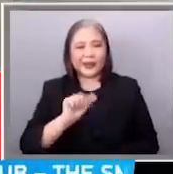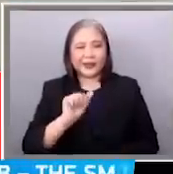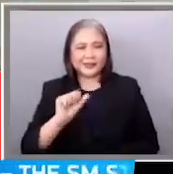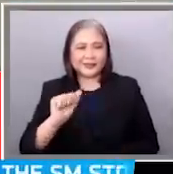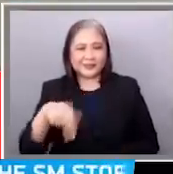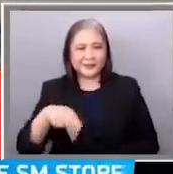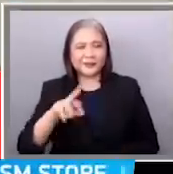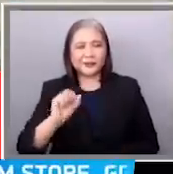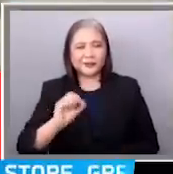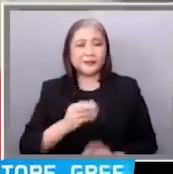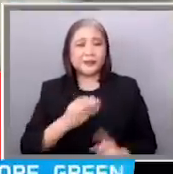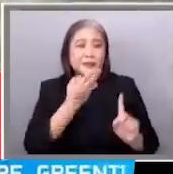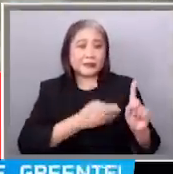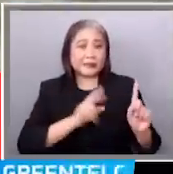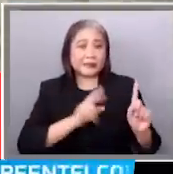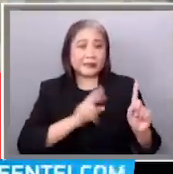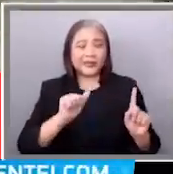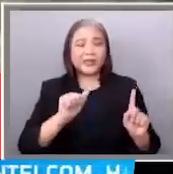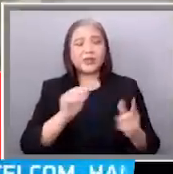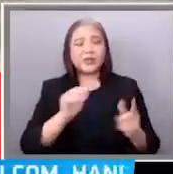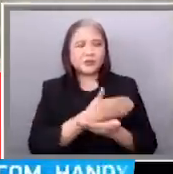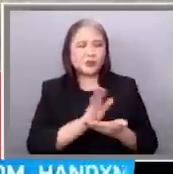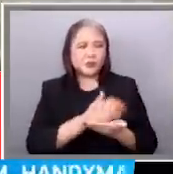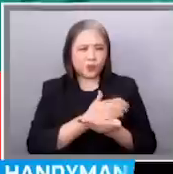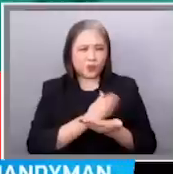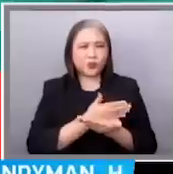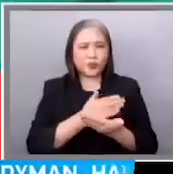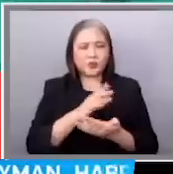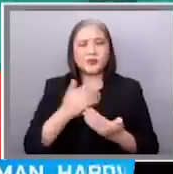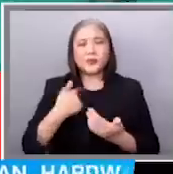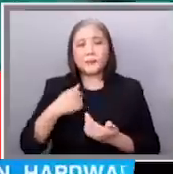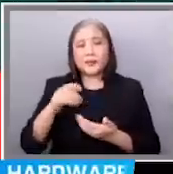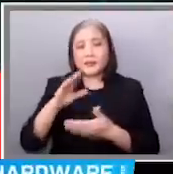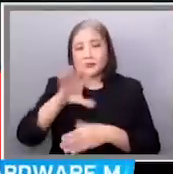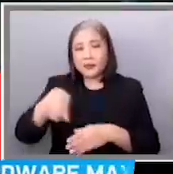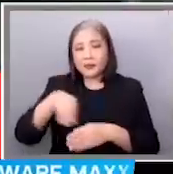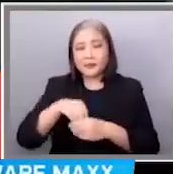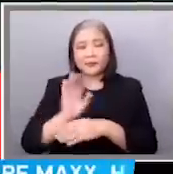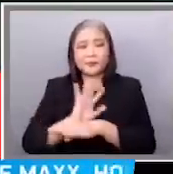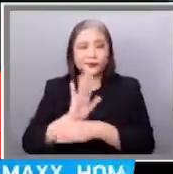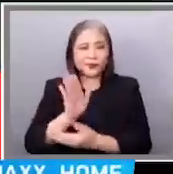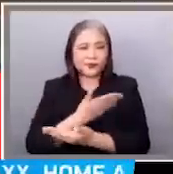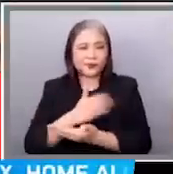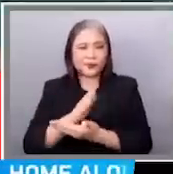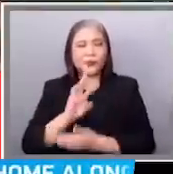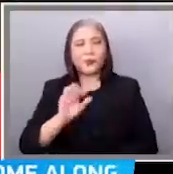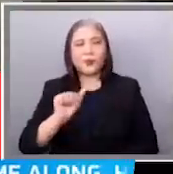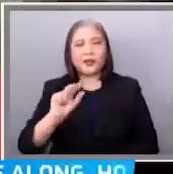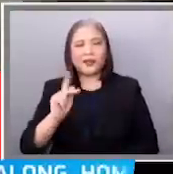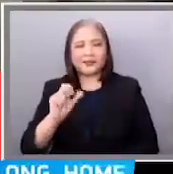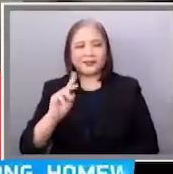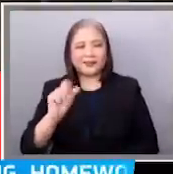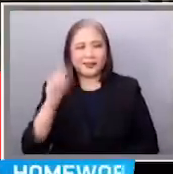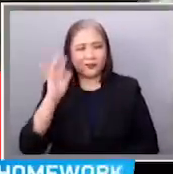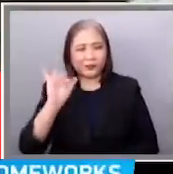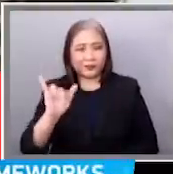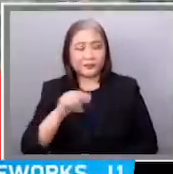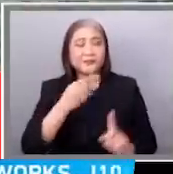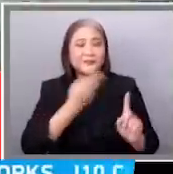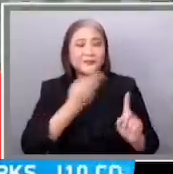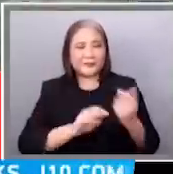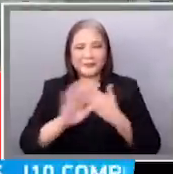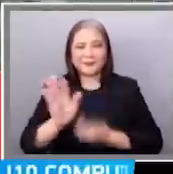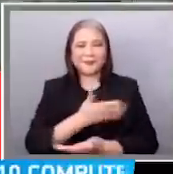Up na kasama sa soundtrack ng Black Panther Wakanda Forever na comeback din niya sa music scene matapos ang ilang